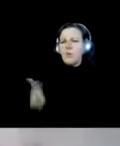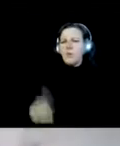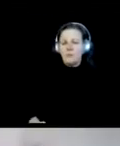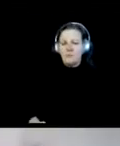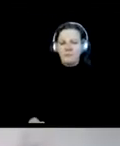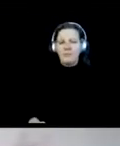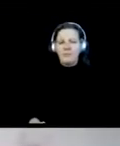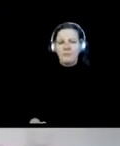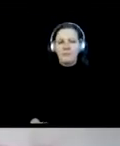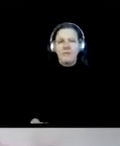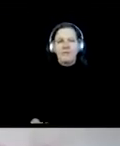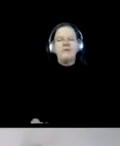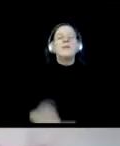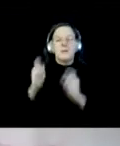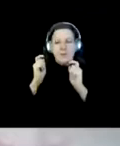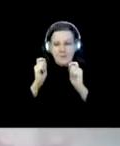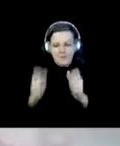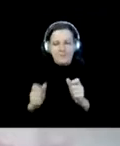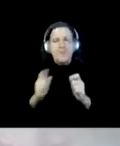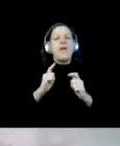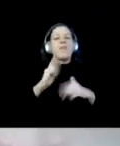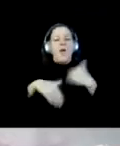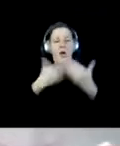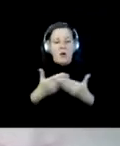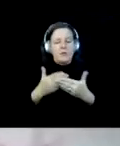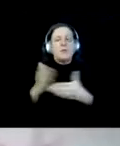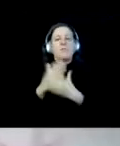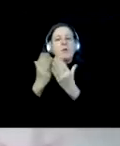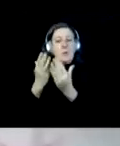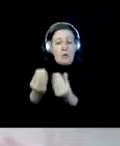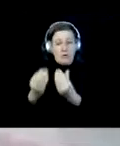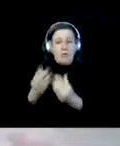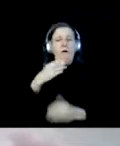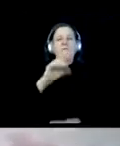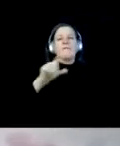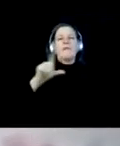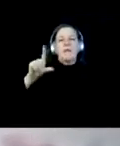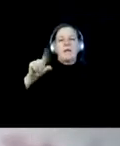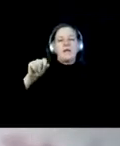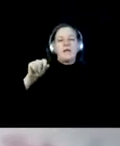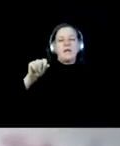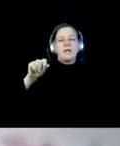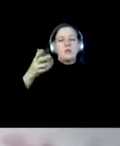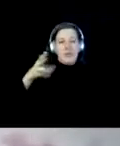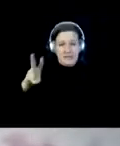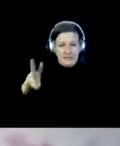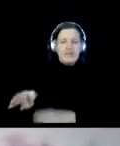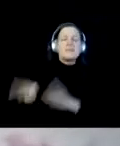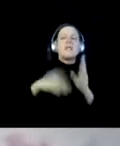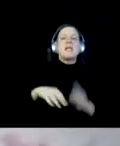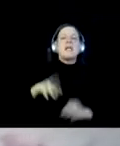Yeah, there's a quick succession between soft film in 2016, rose gold in 2017, and red film in